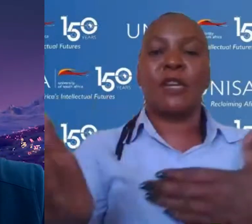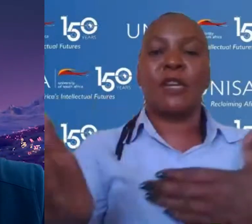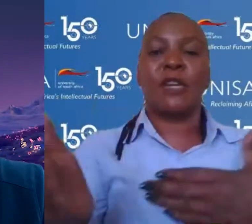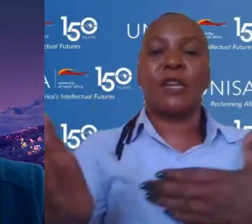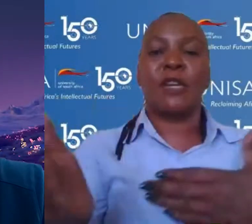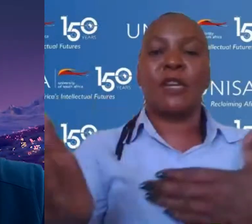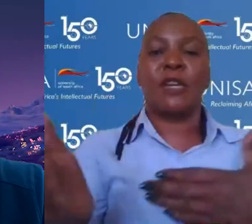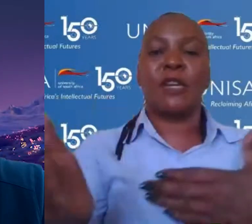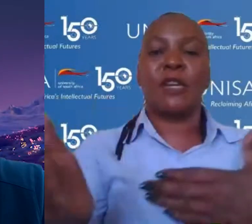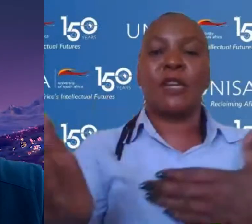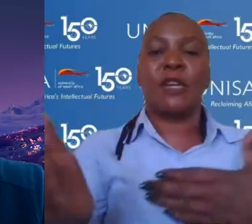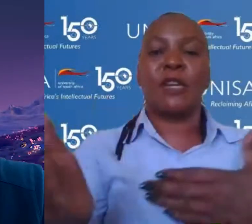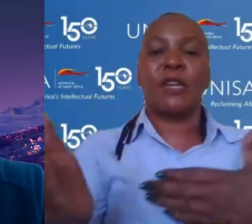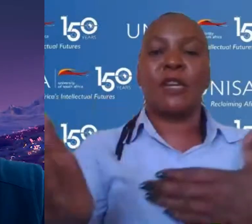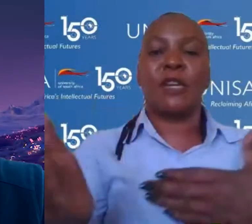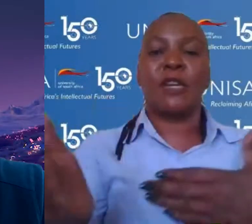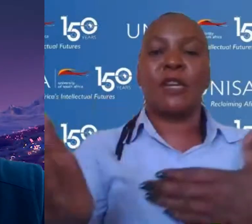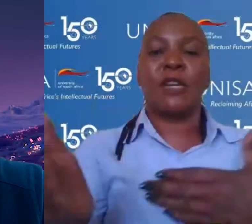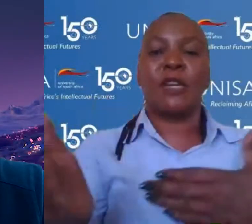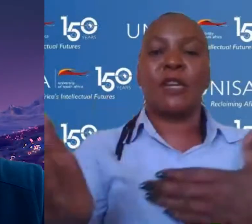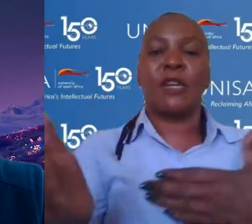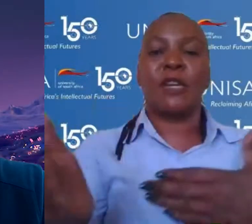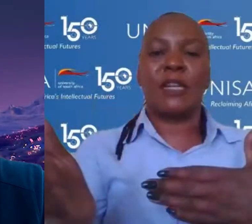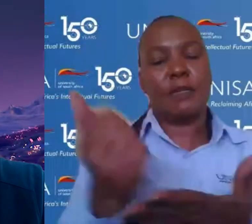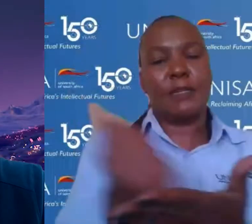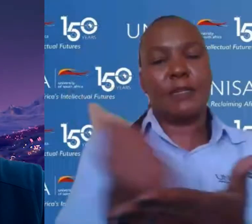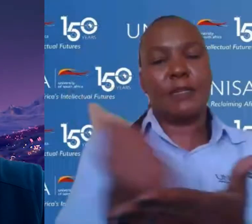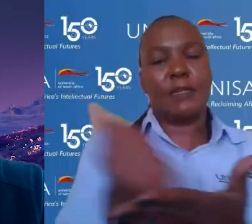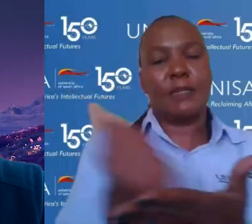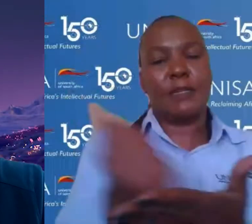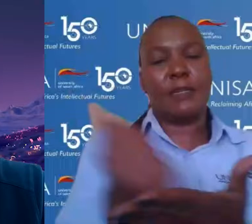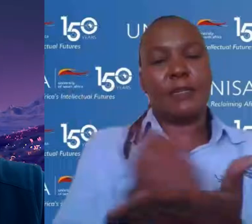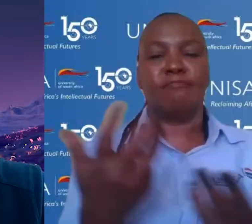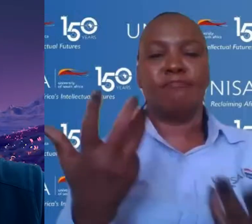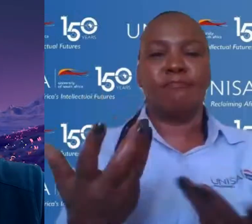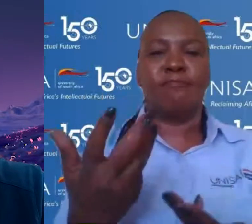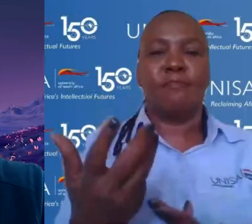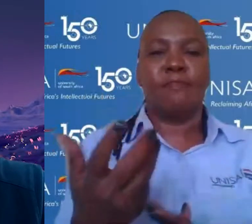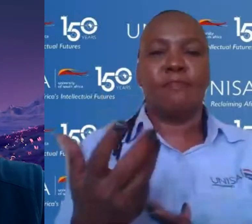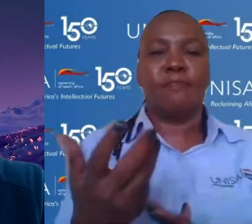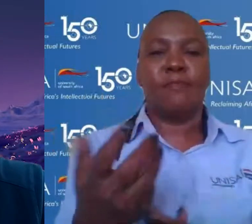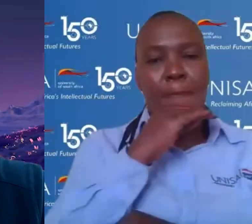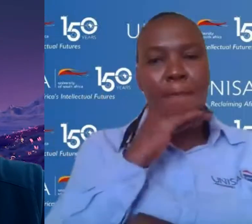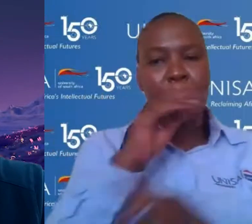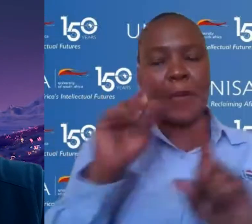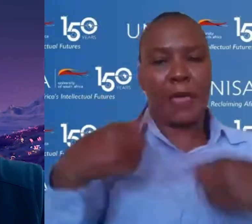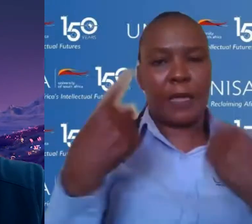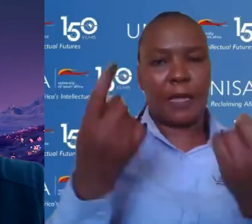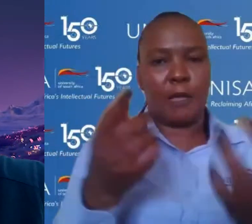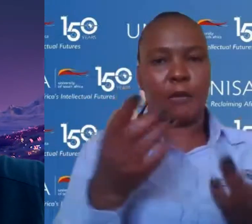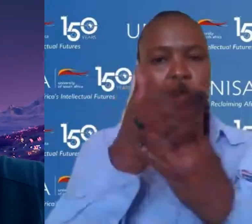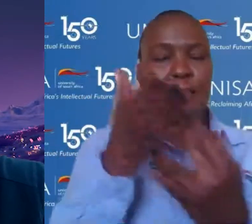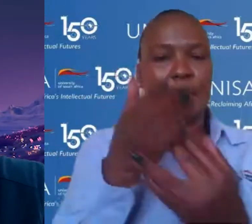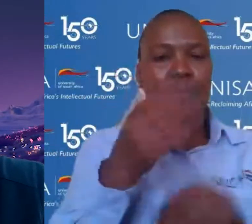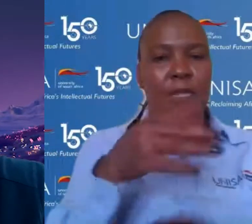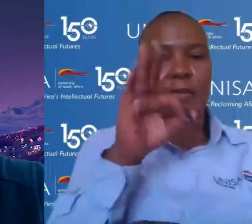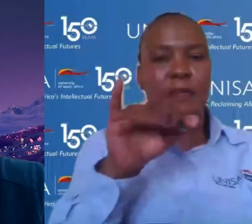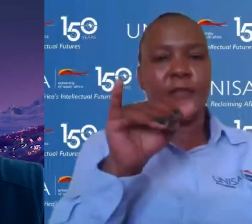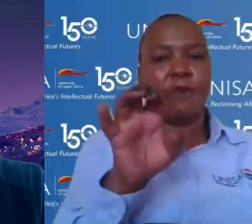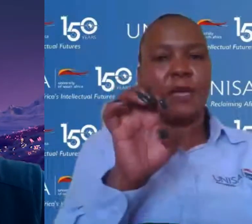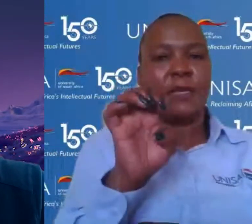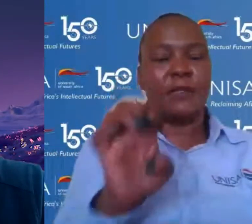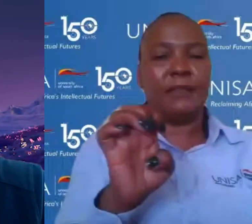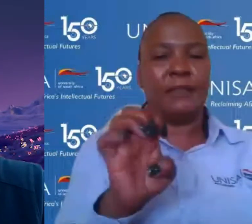If I'm temporarily registered, does that mean I can't access the FYE courses? I'm going to